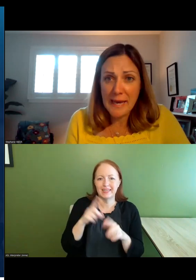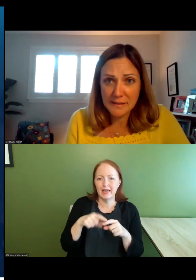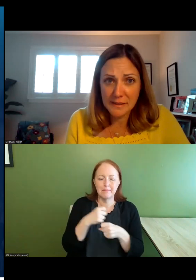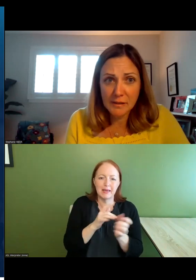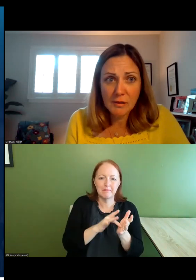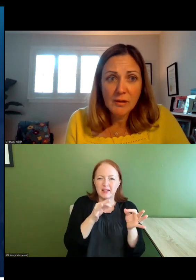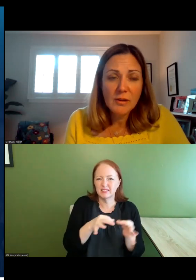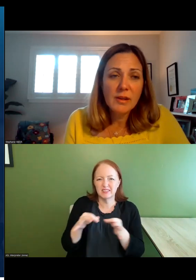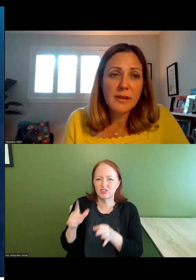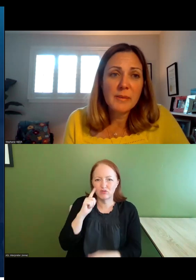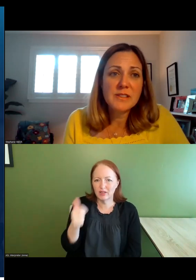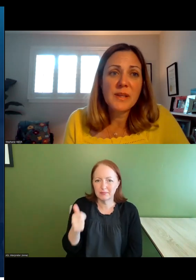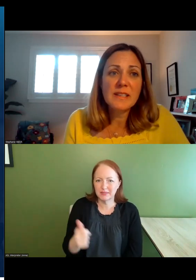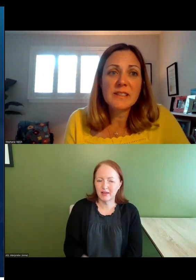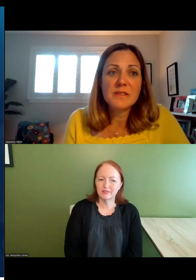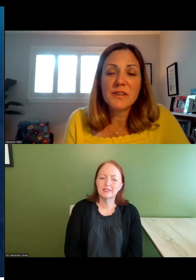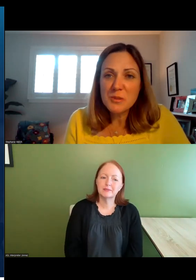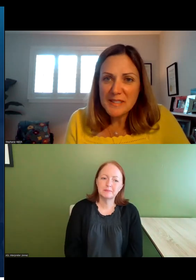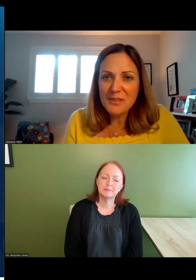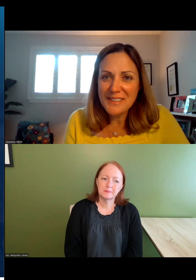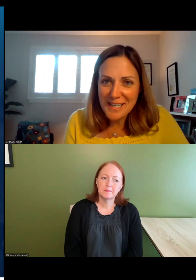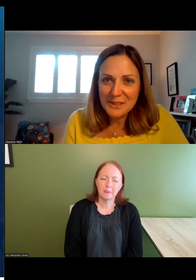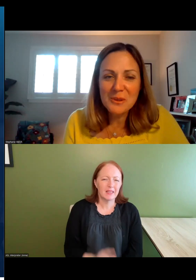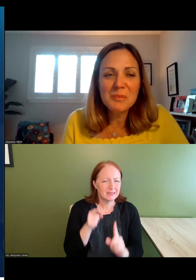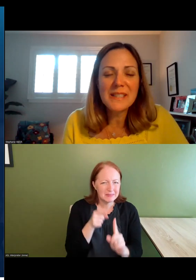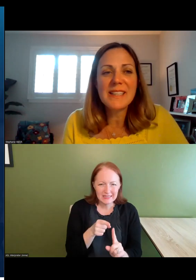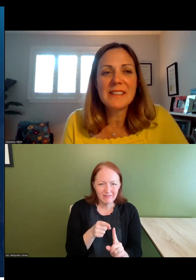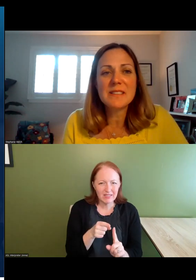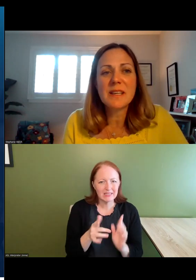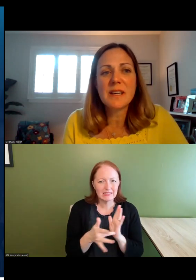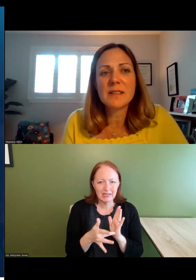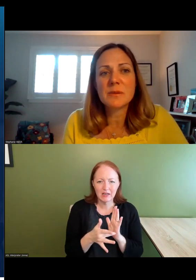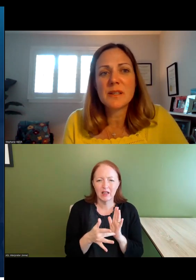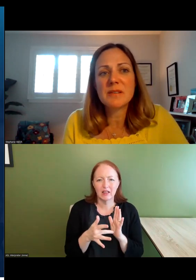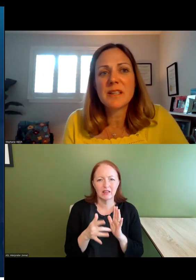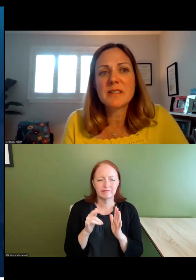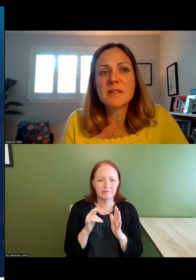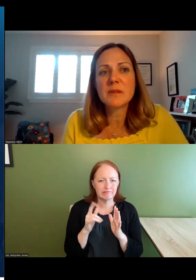decision-making capacity. And so that is very specific and technical, but it is